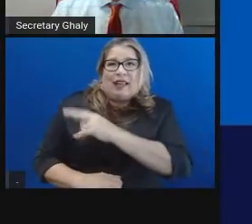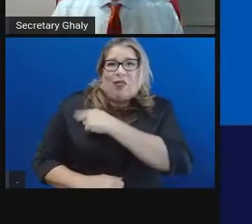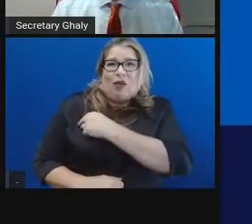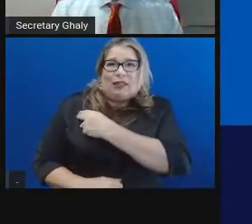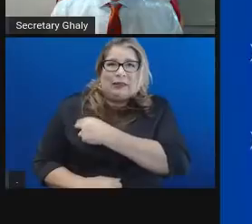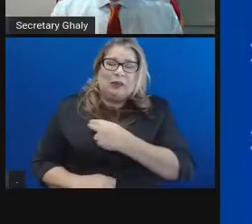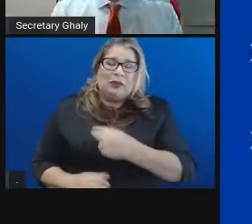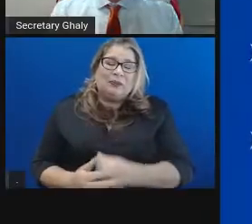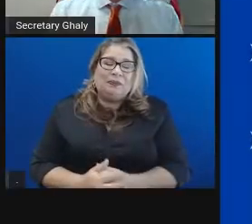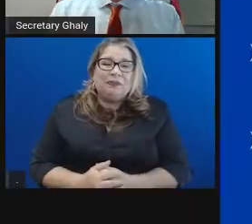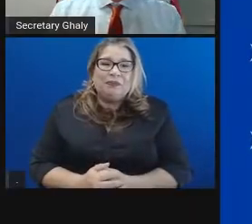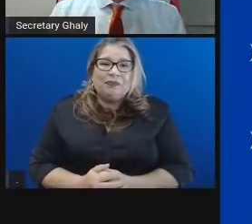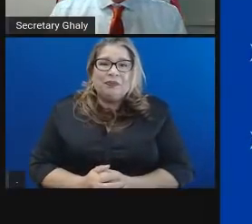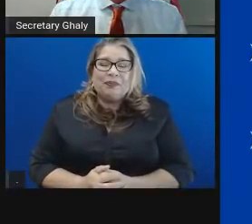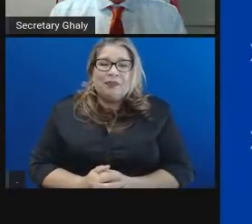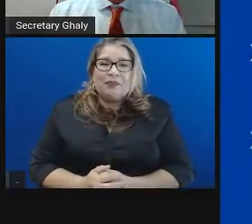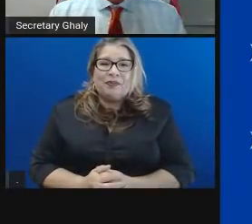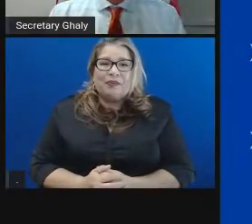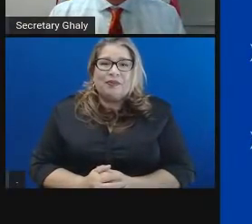Next slide, please.